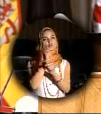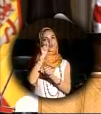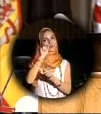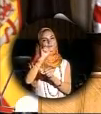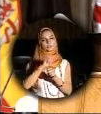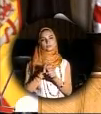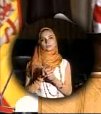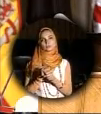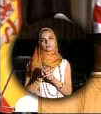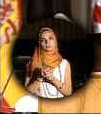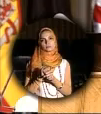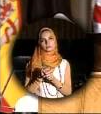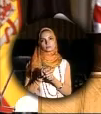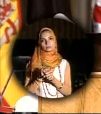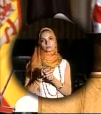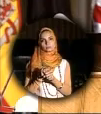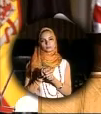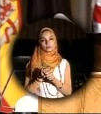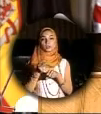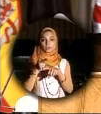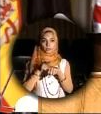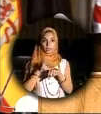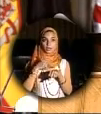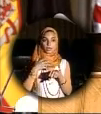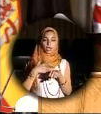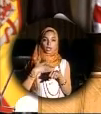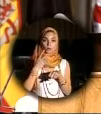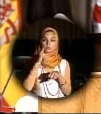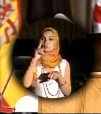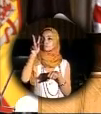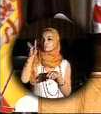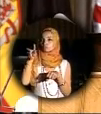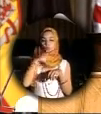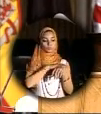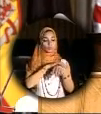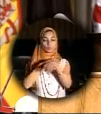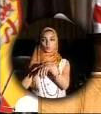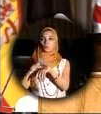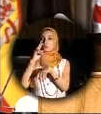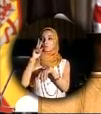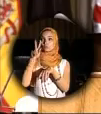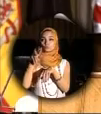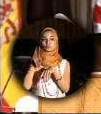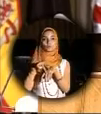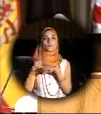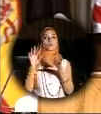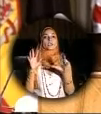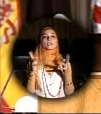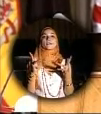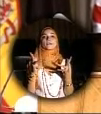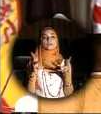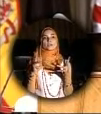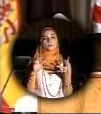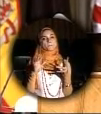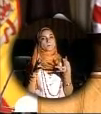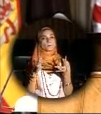would like to show to you in real life what right now technology can already do for accessibility and